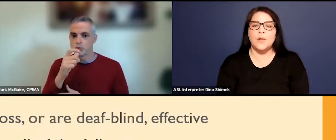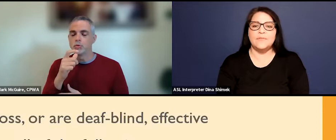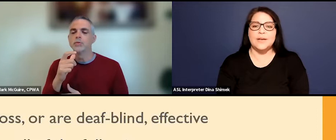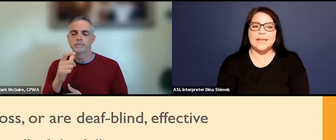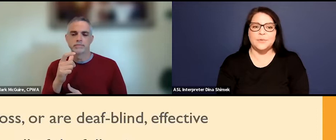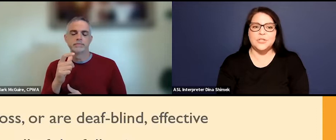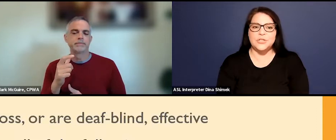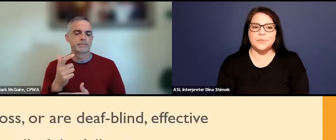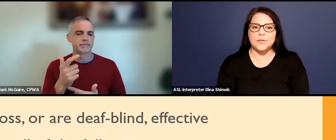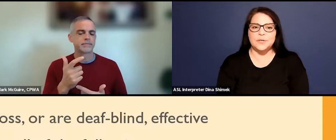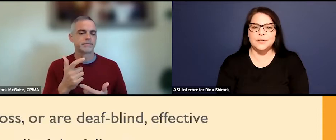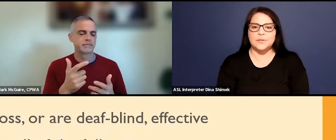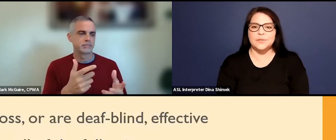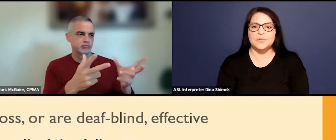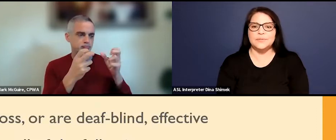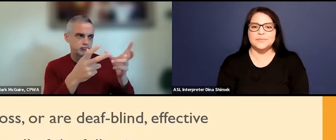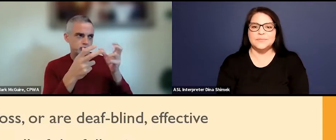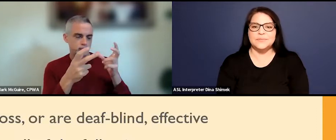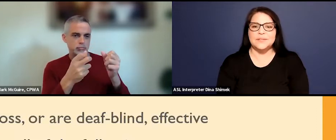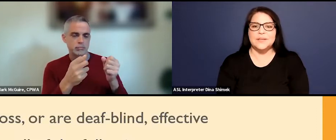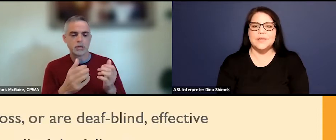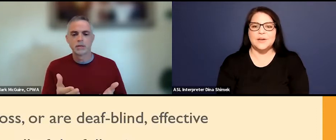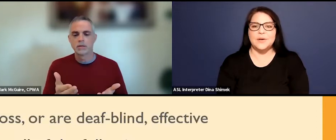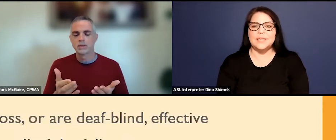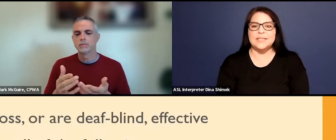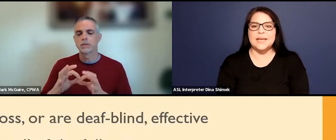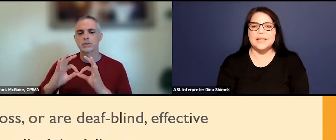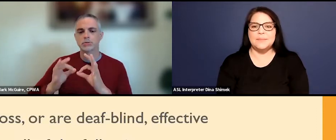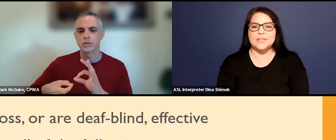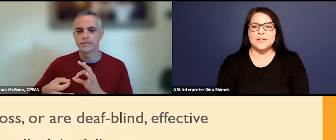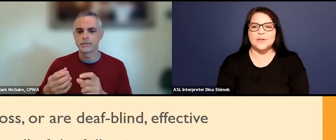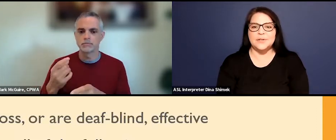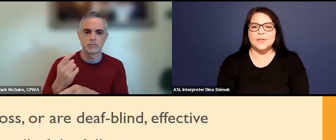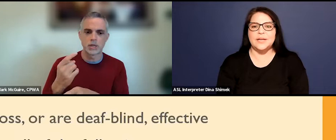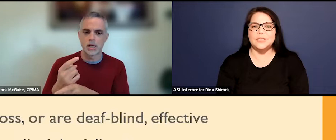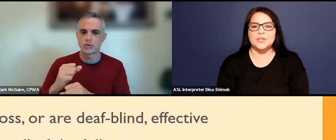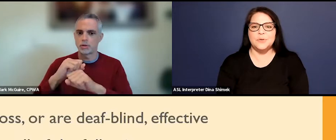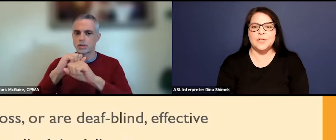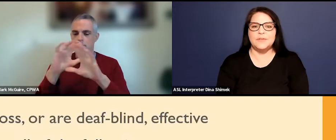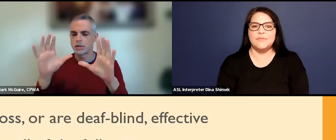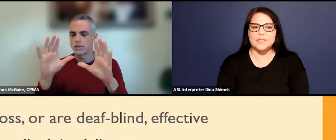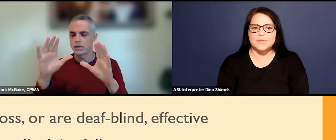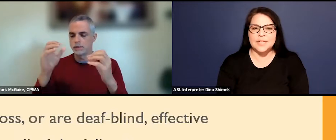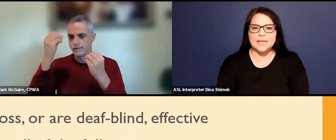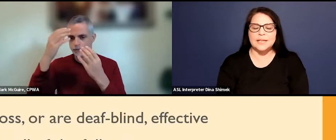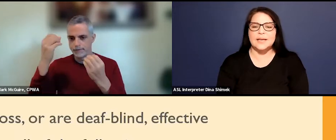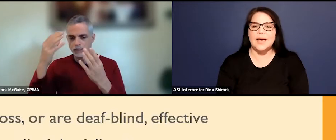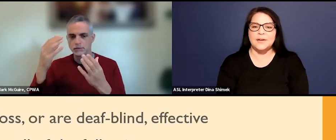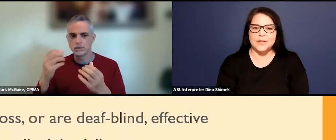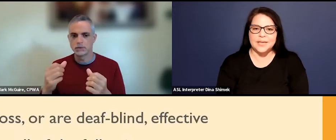A qualified language interpreter that can go ahead and take in that material and interpret it